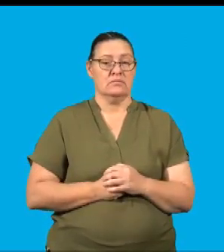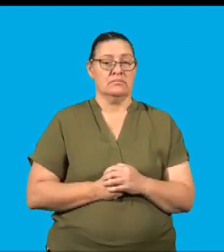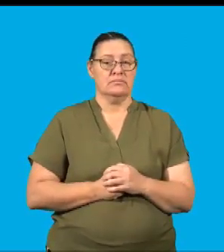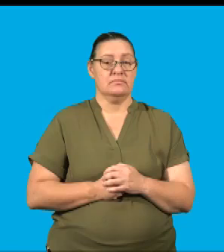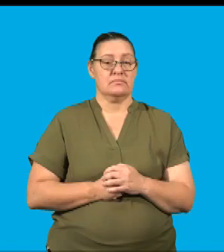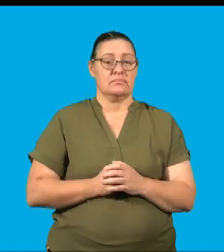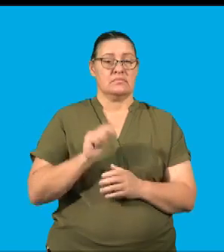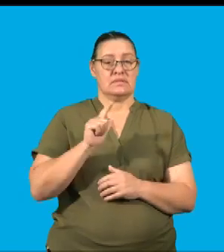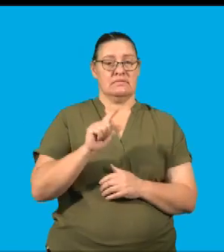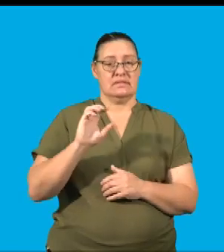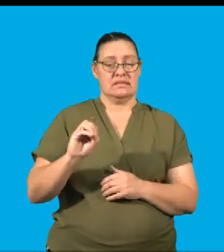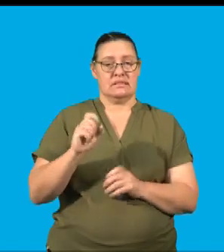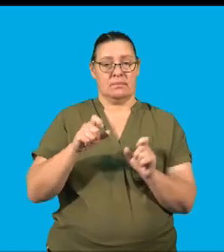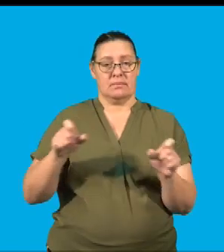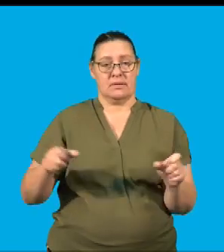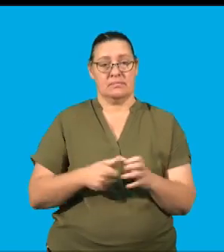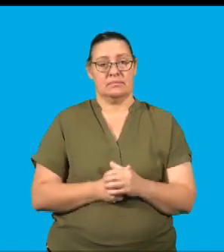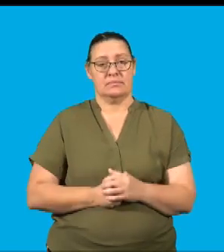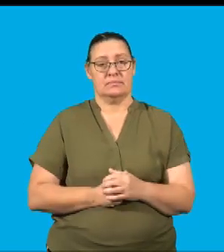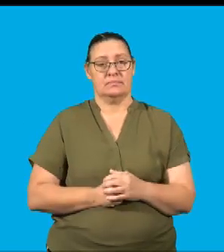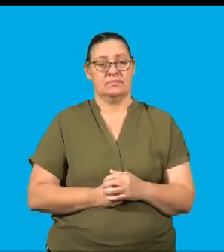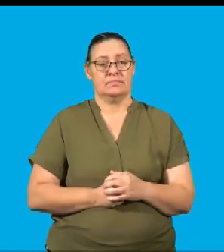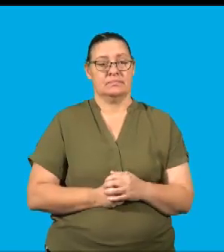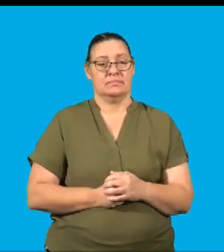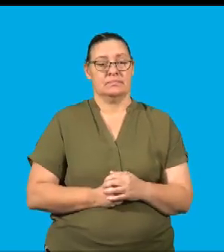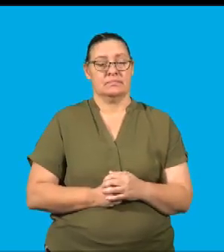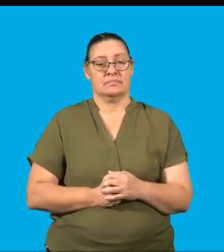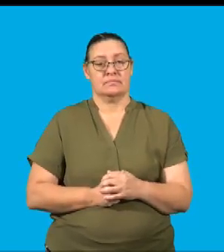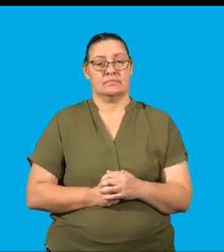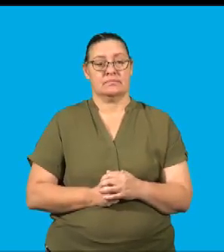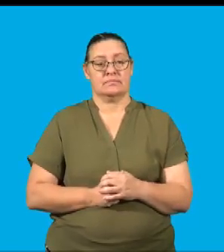It gives how much? It gives 70